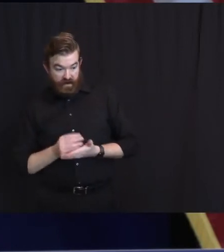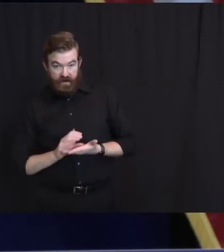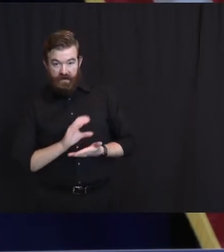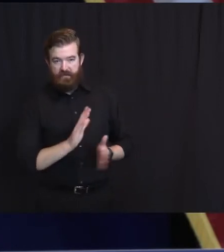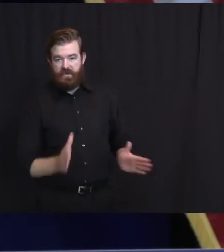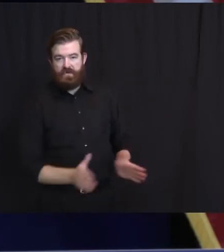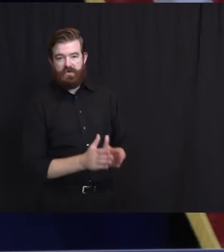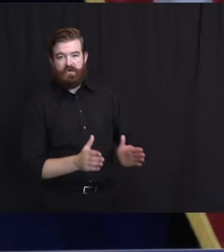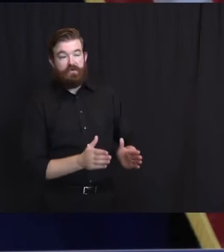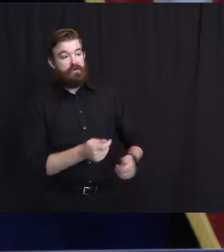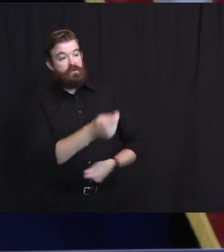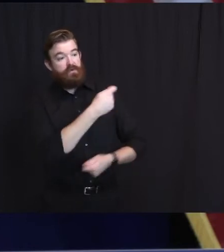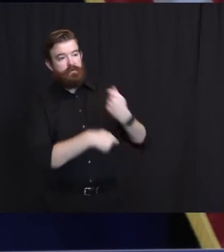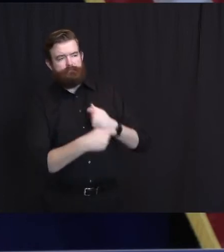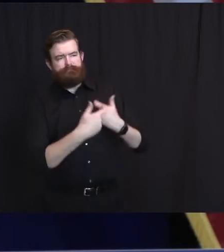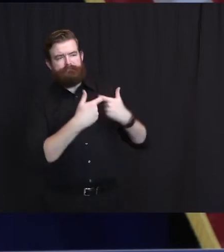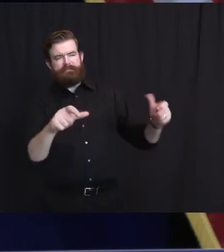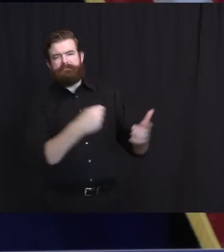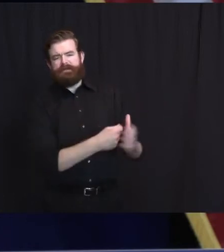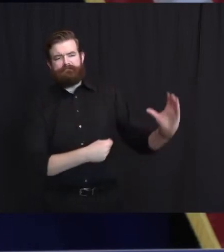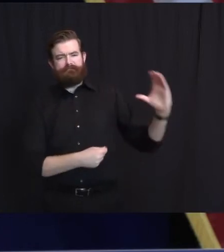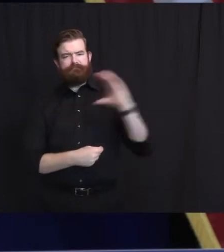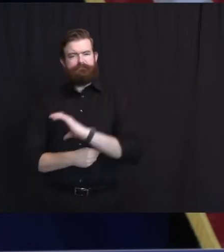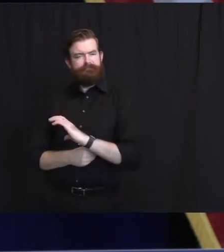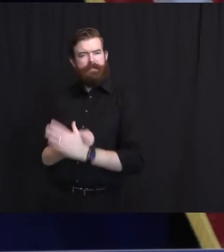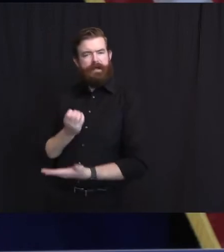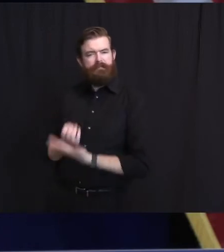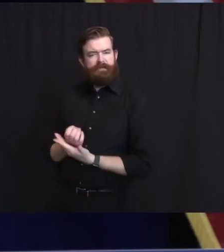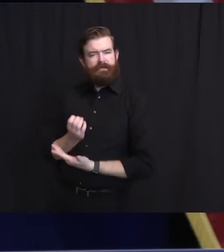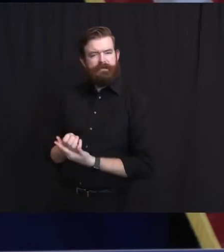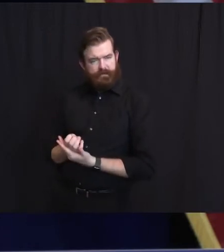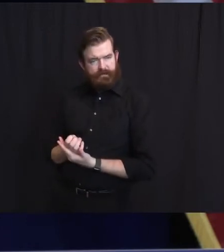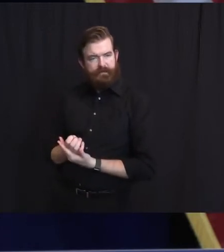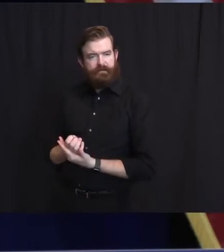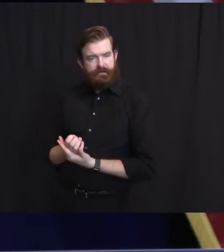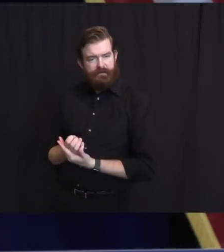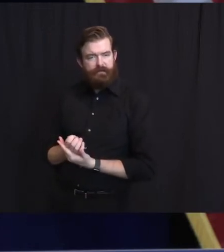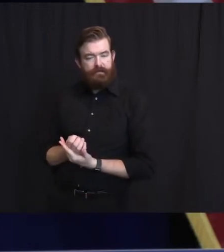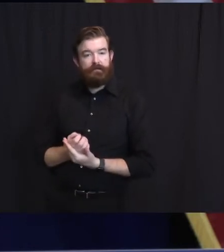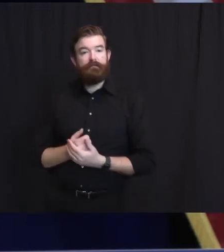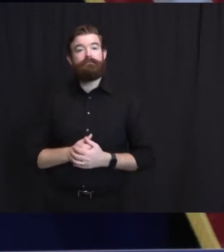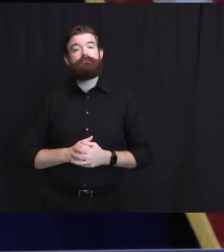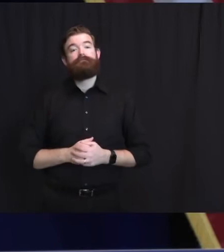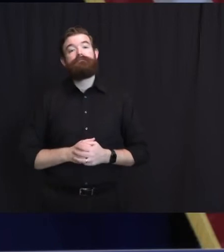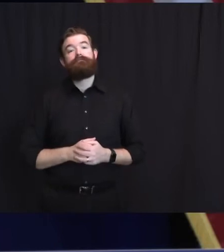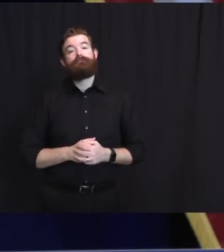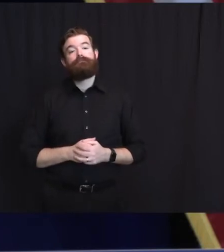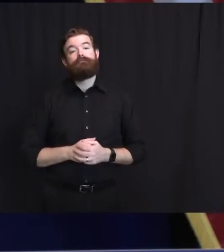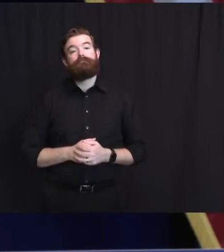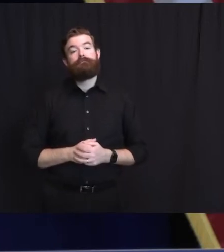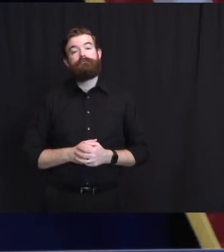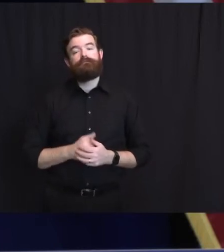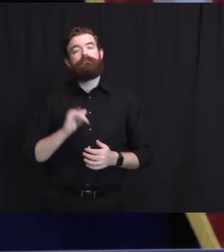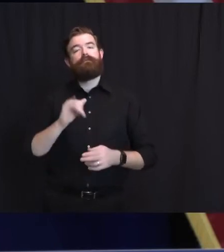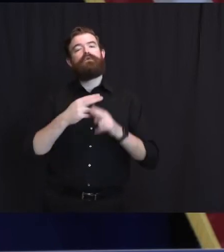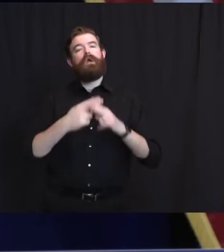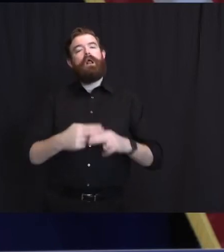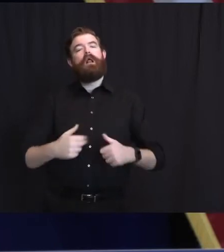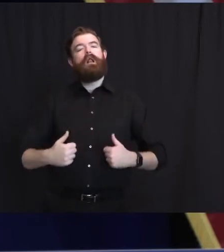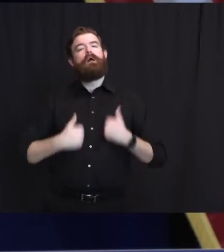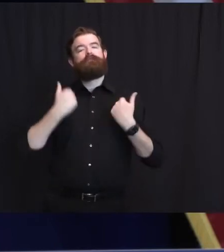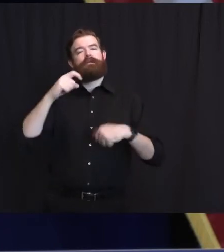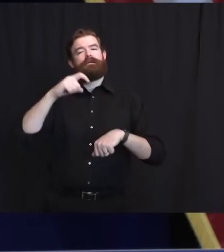to $17 in return for each dollar invested, when lifetime outcomes that result in contributions to society